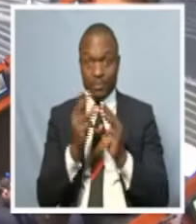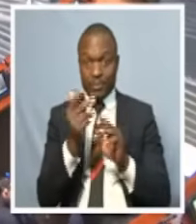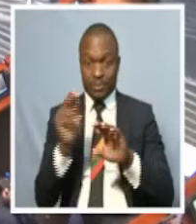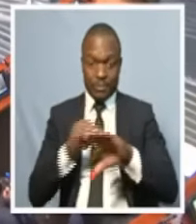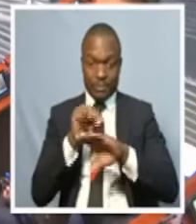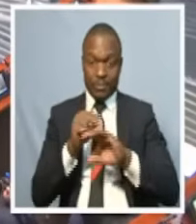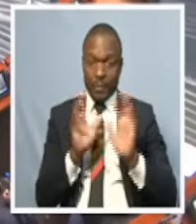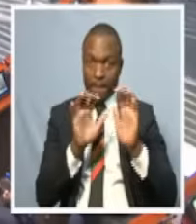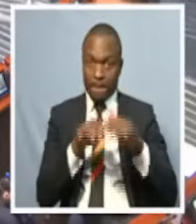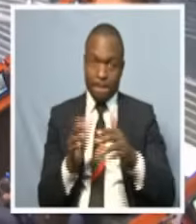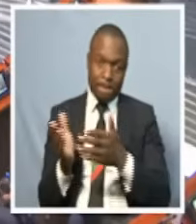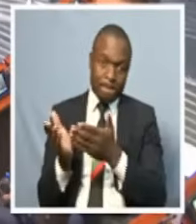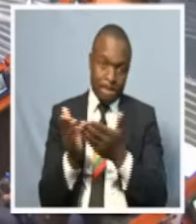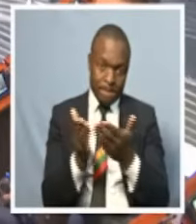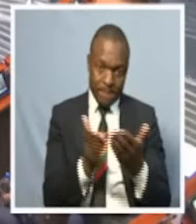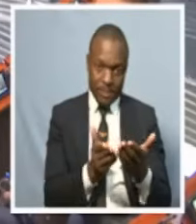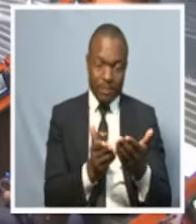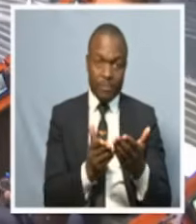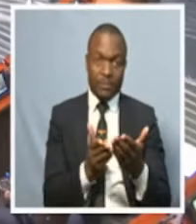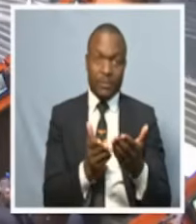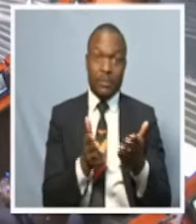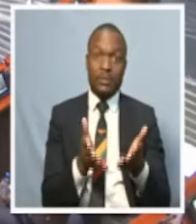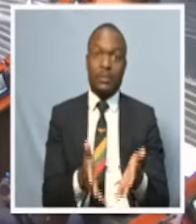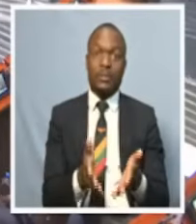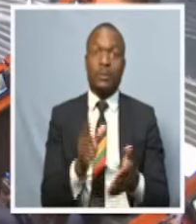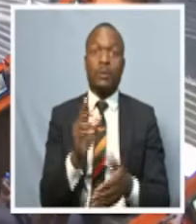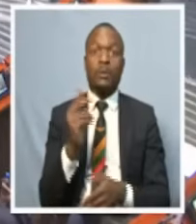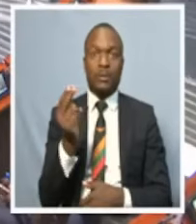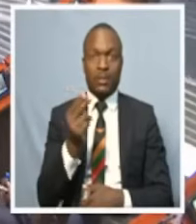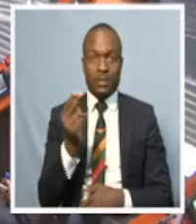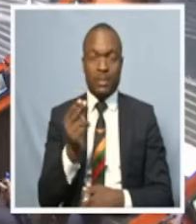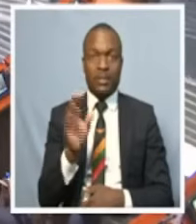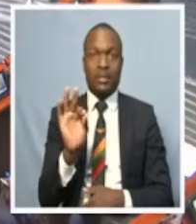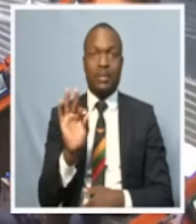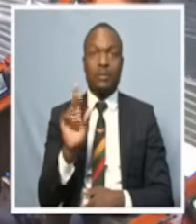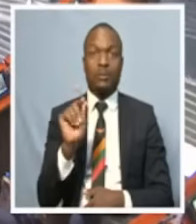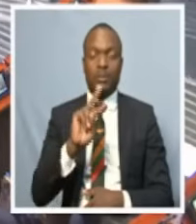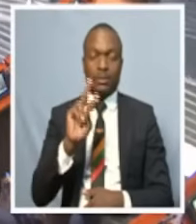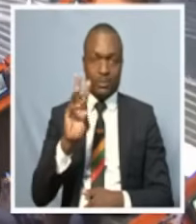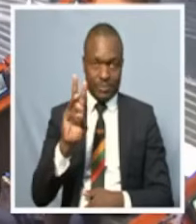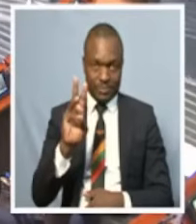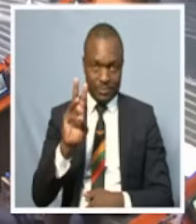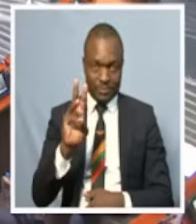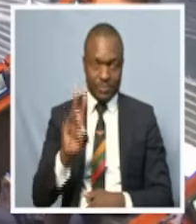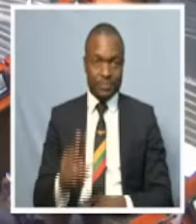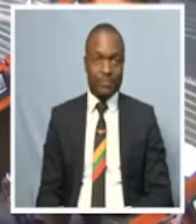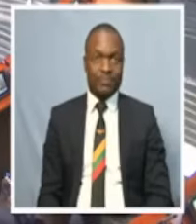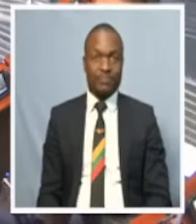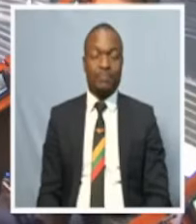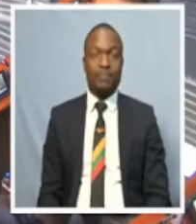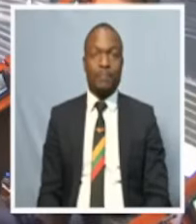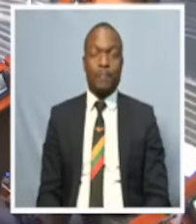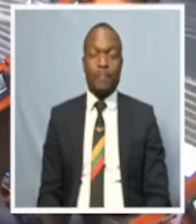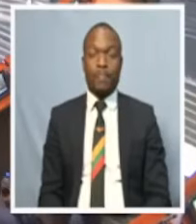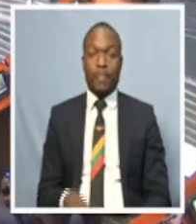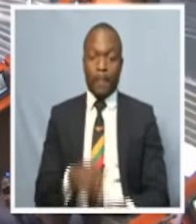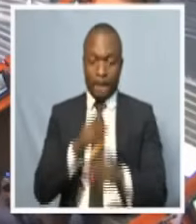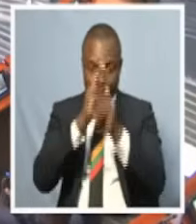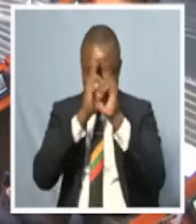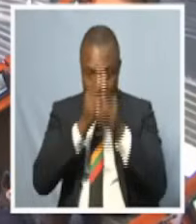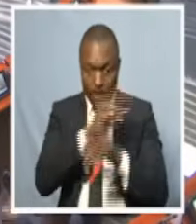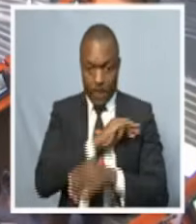the table Parliament of the TV House and on could have missed Thursday, that. The 9th first April motion? 2020. Yes, the first motion is expected to... Honorable members, I have